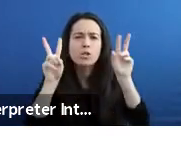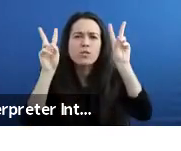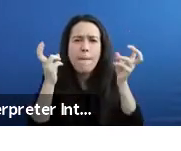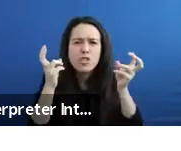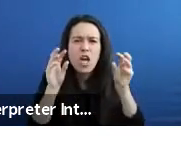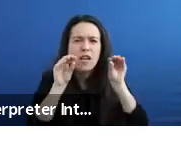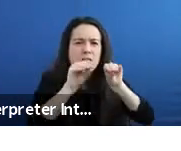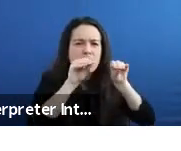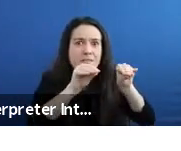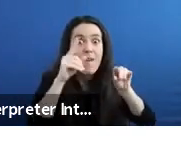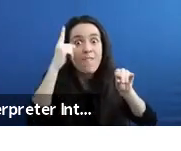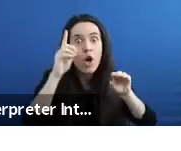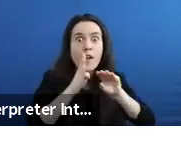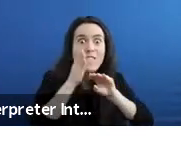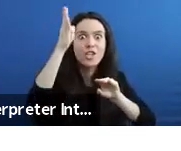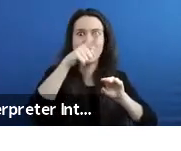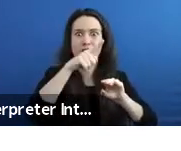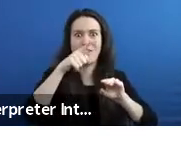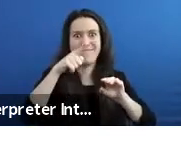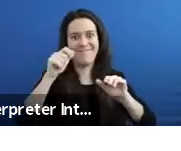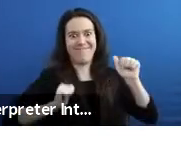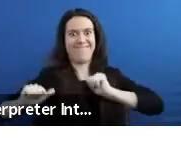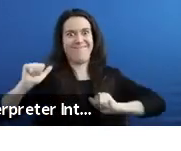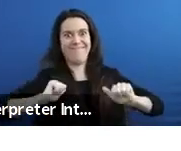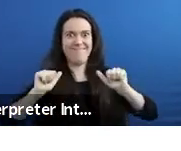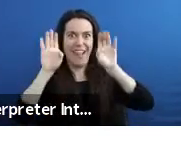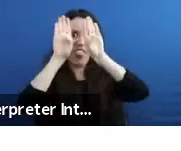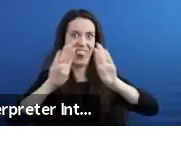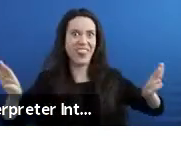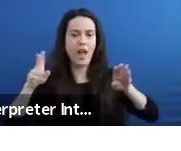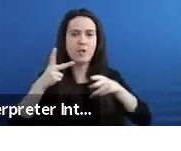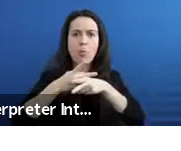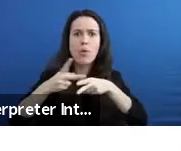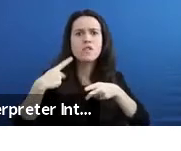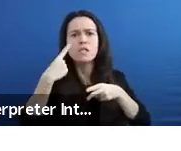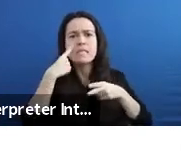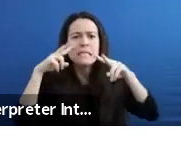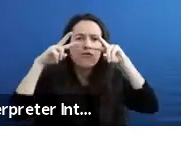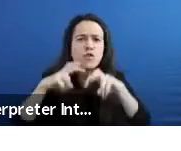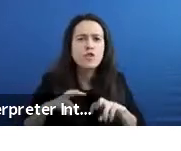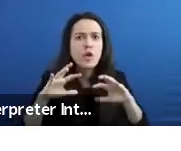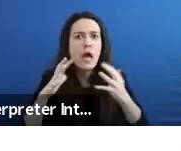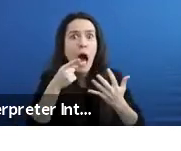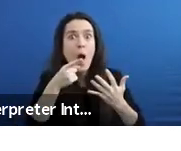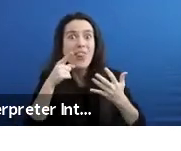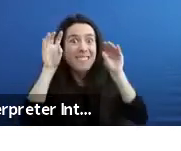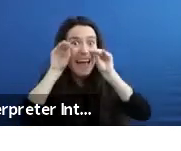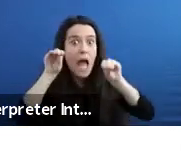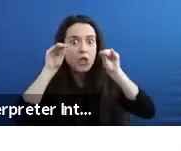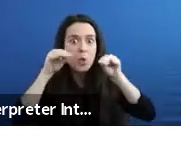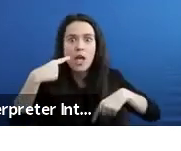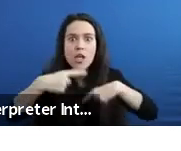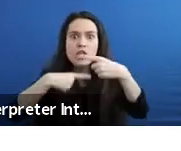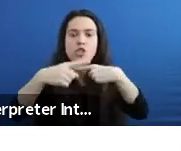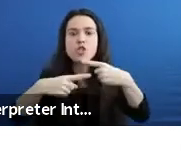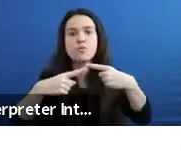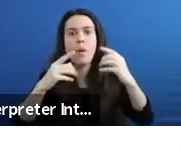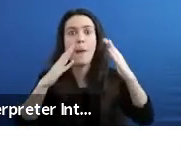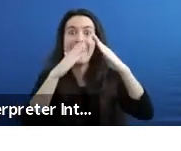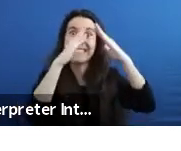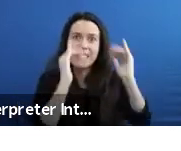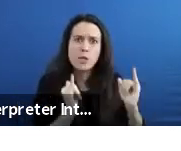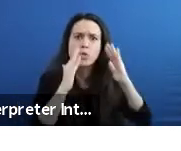theatre professionals and also to research the way that these educational institutions